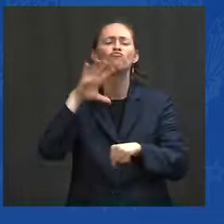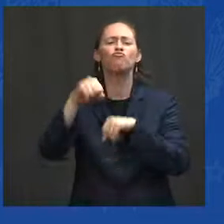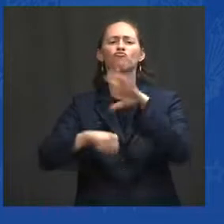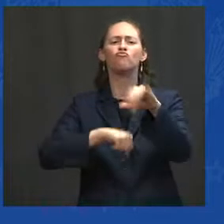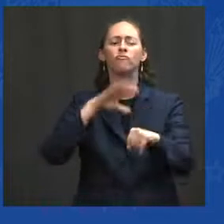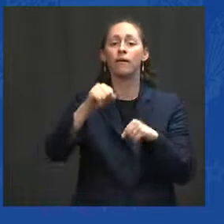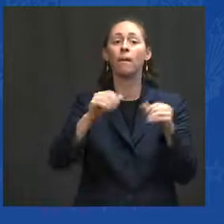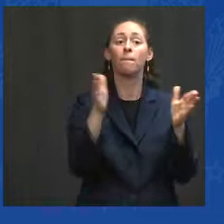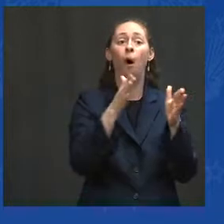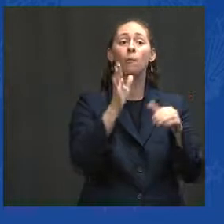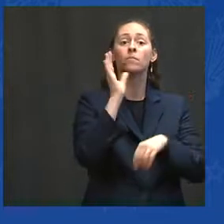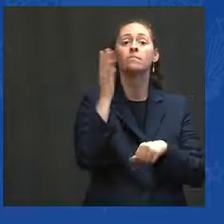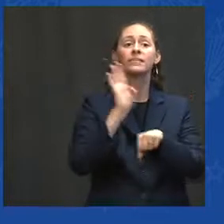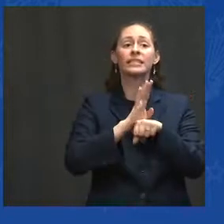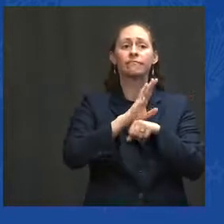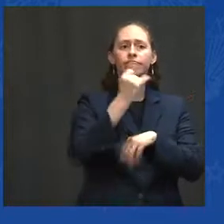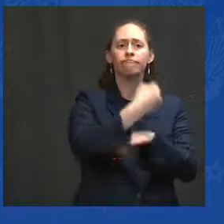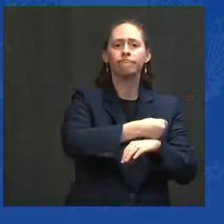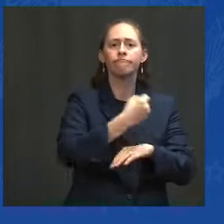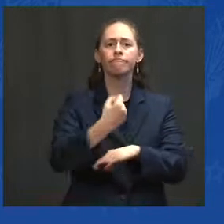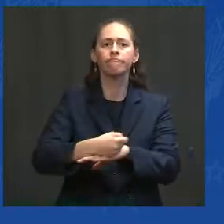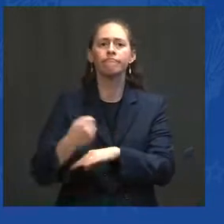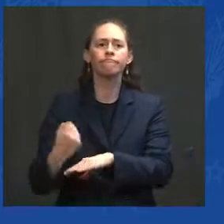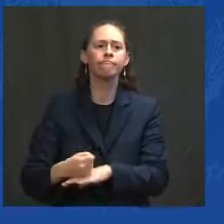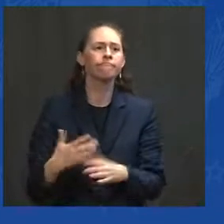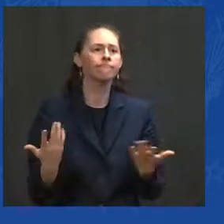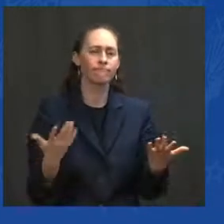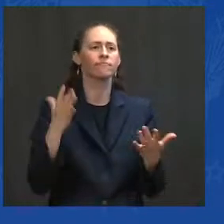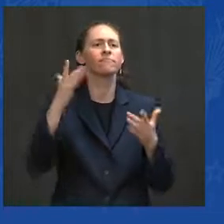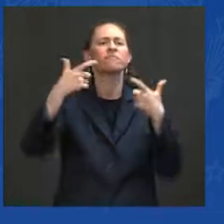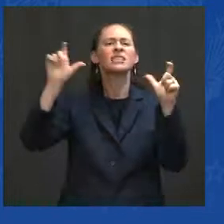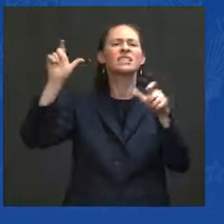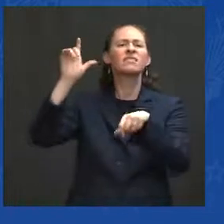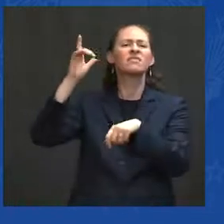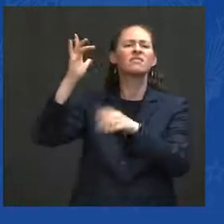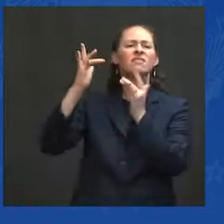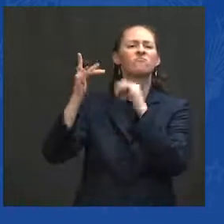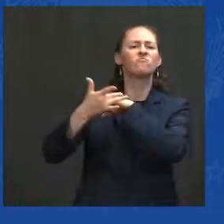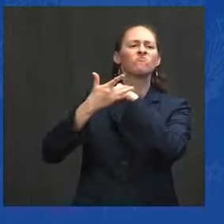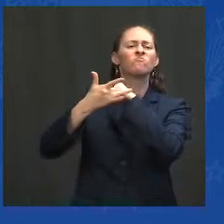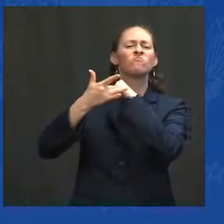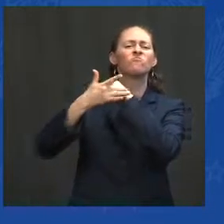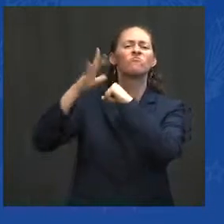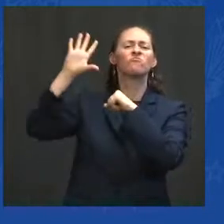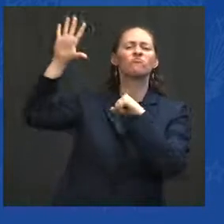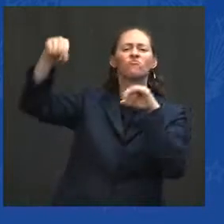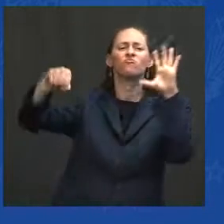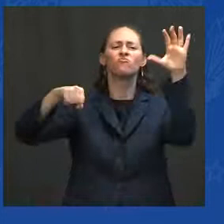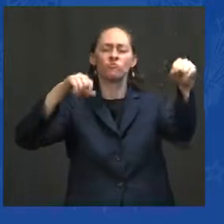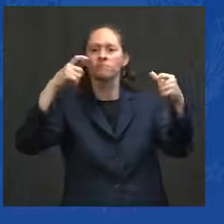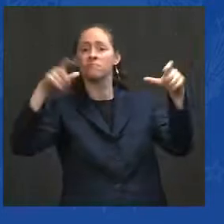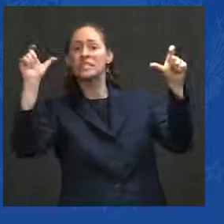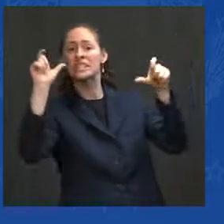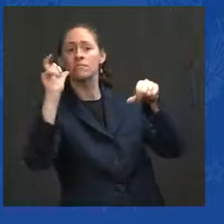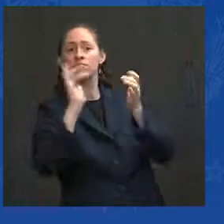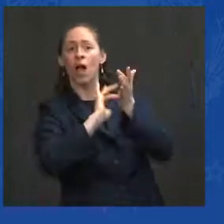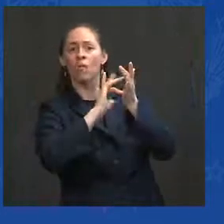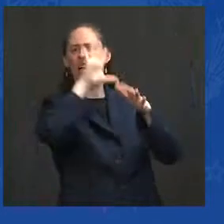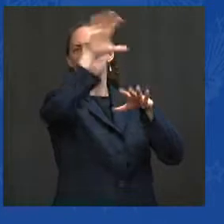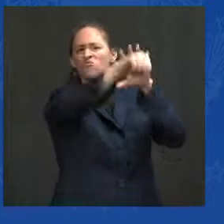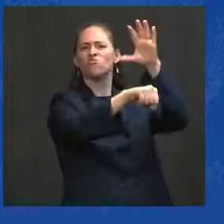big agriculture, in big tech, in big pharma. The list goes on. Rather than competing for